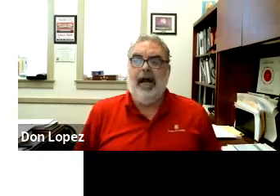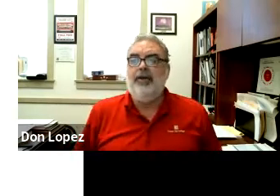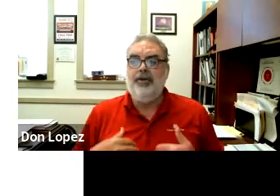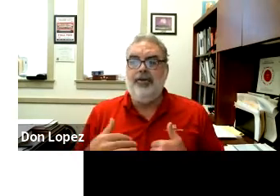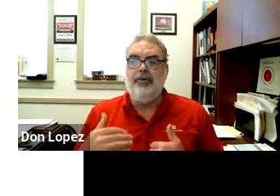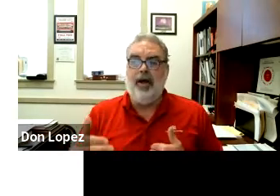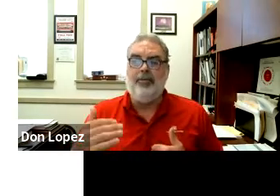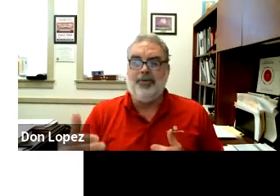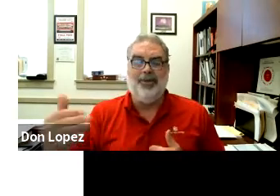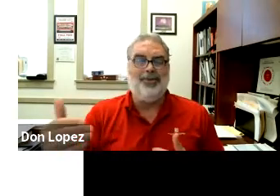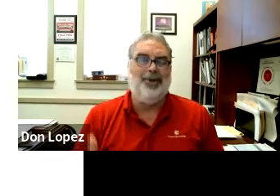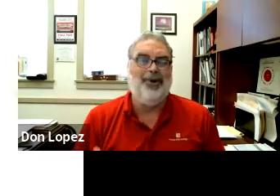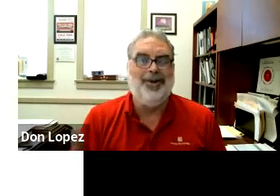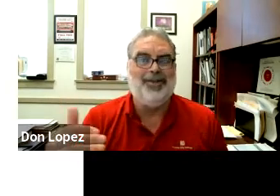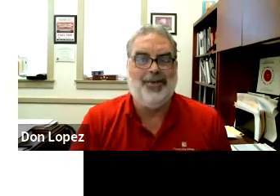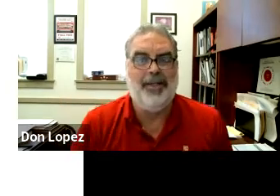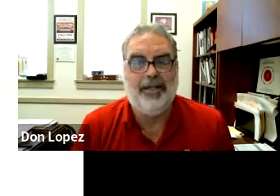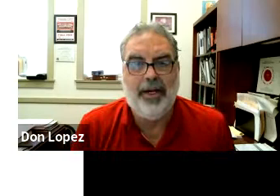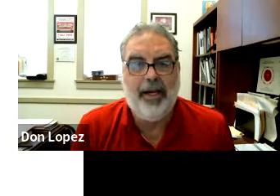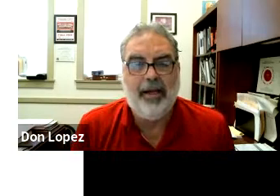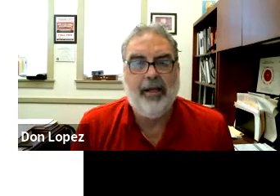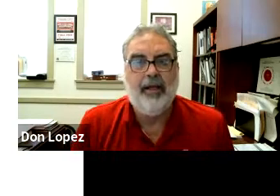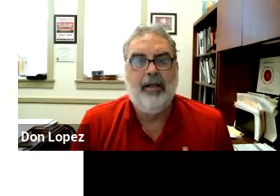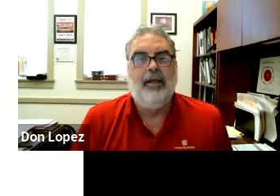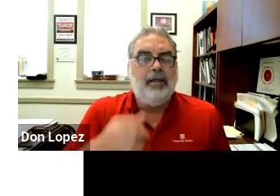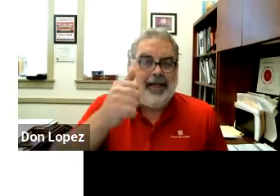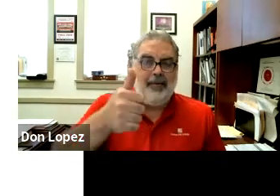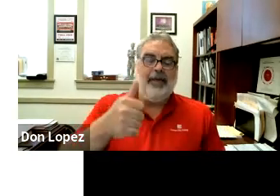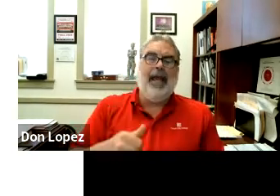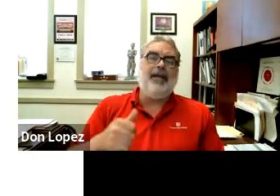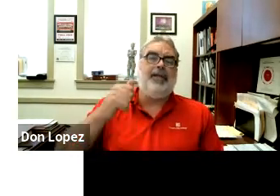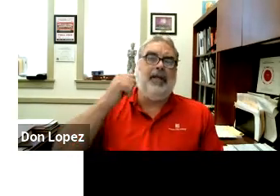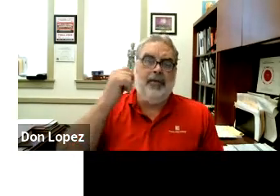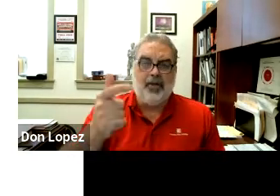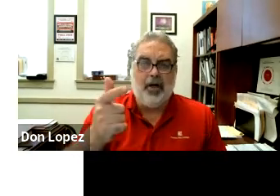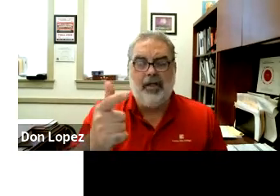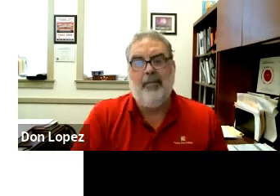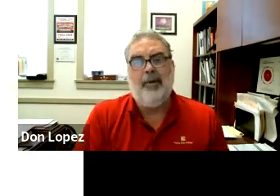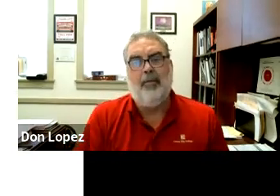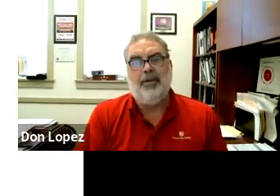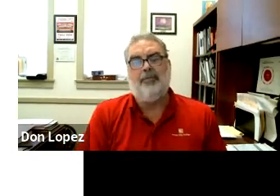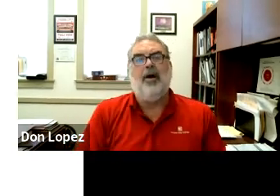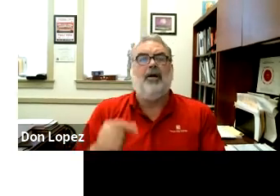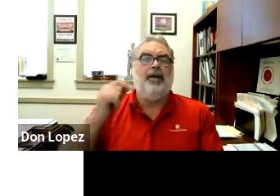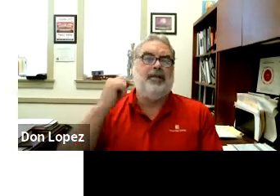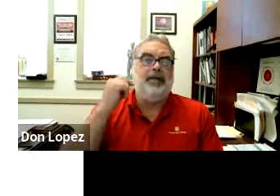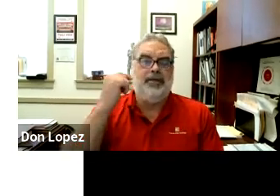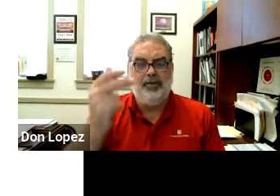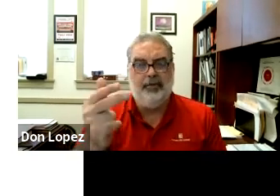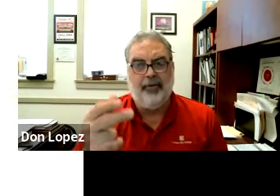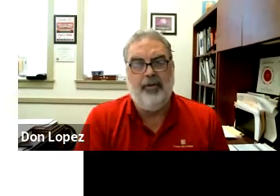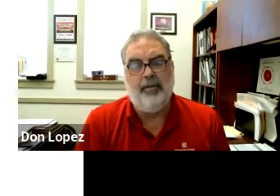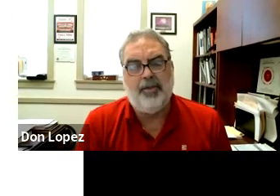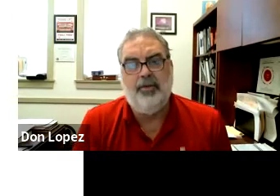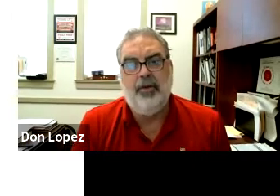instance, how do you help your students to earn an associate degree? You keep engaging them. You talk to them about what their progress is.